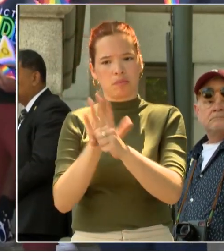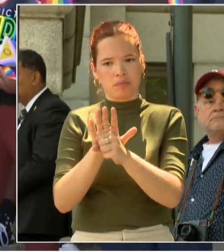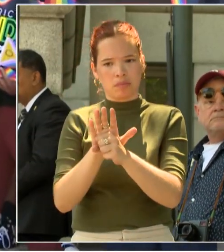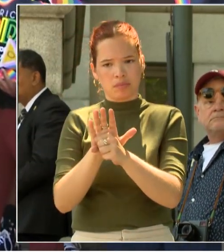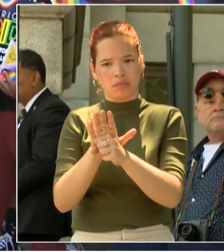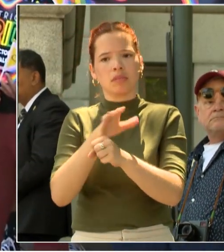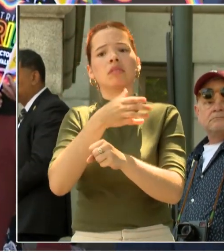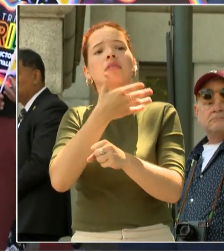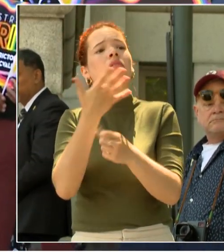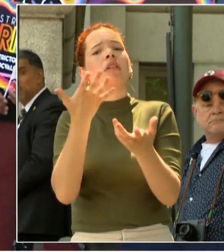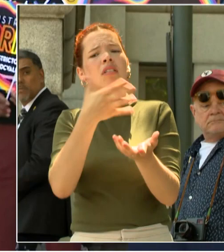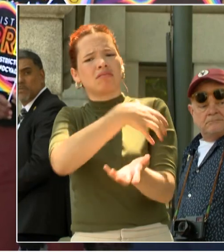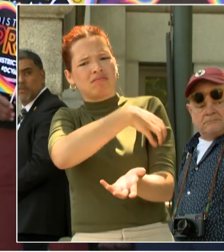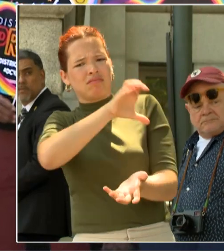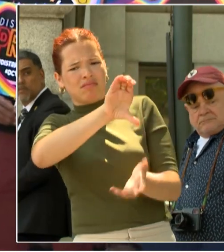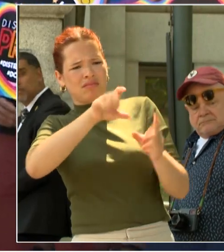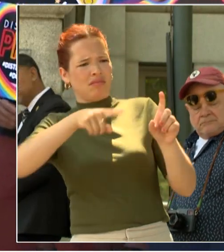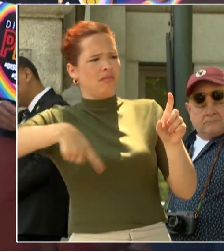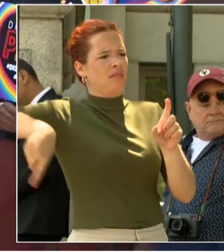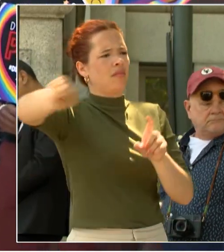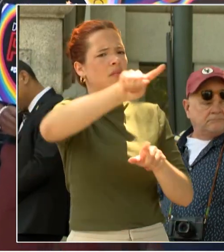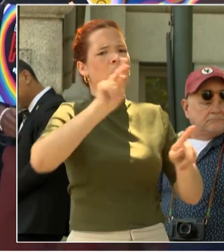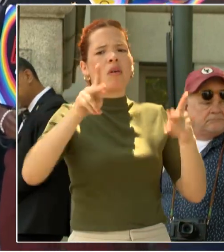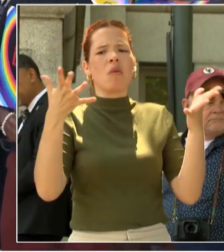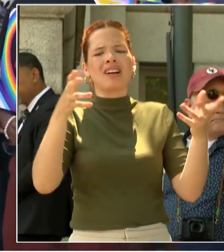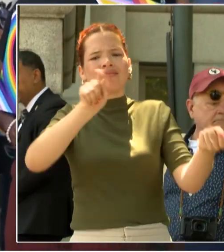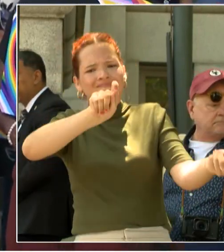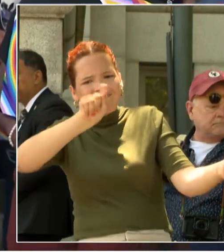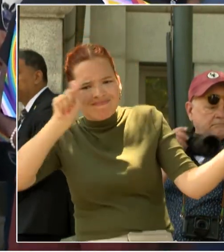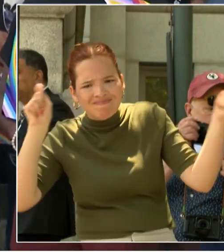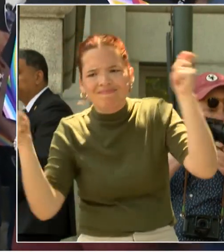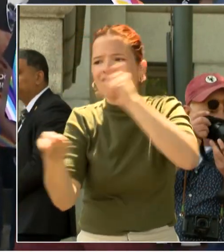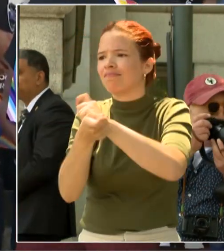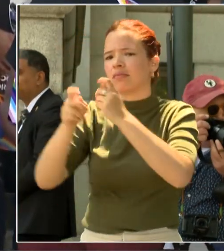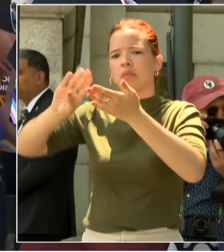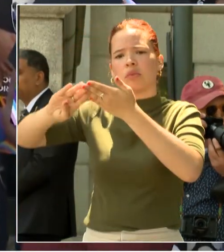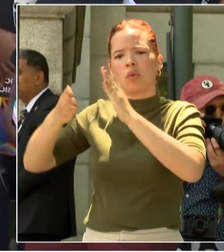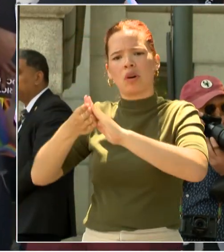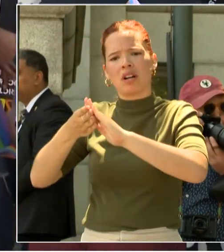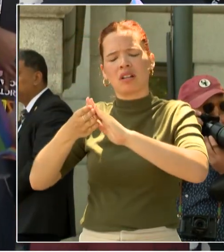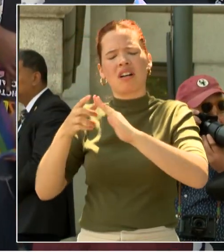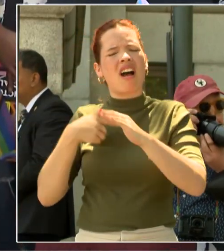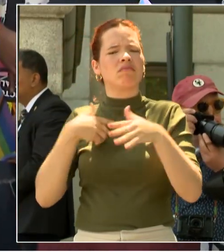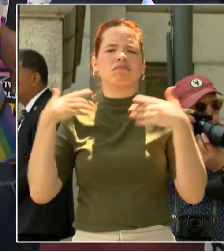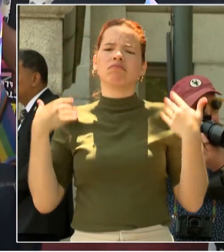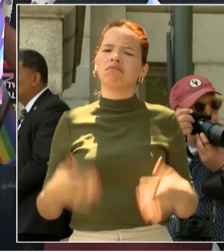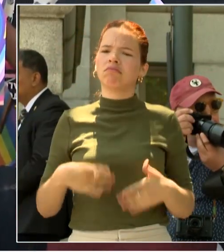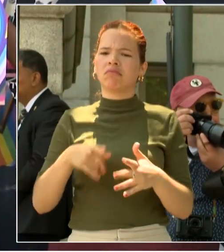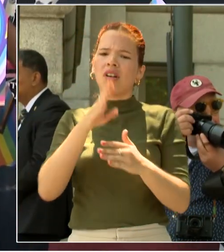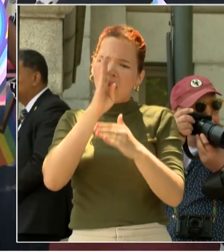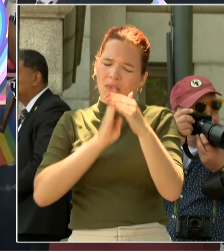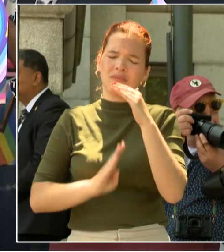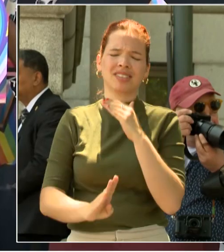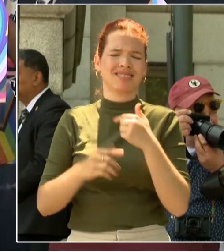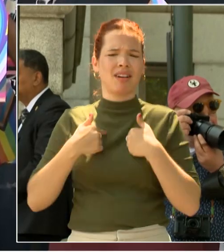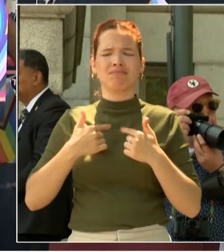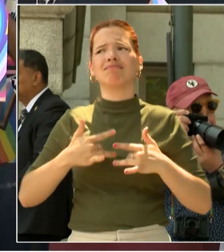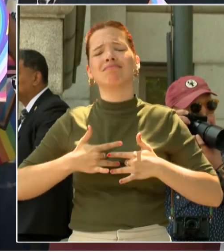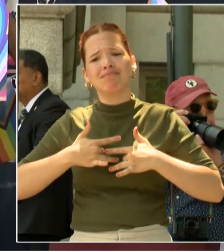and transforming communities. I am humbled and thrilled to be in the midst